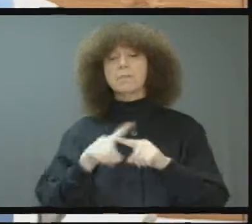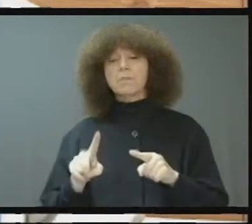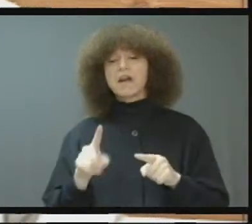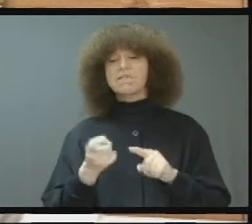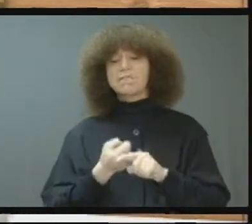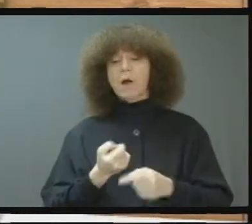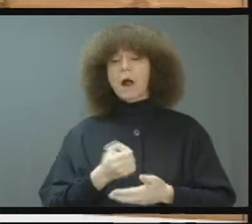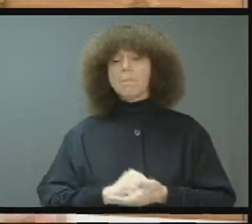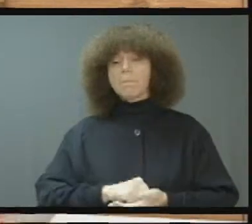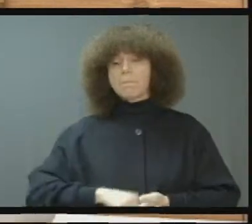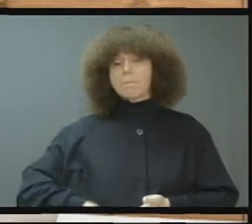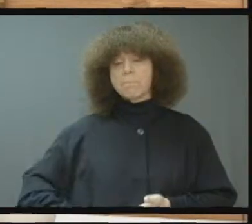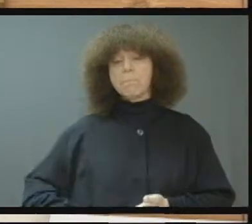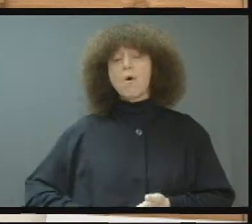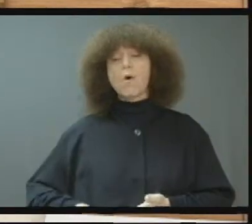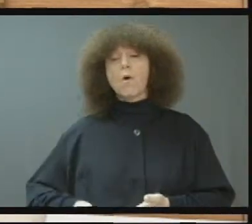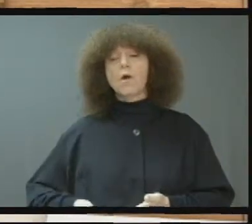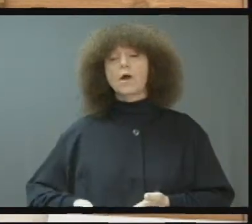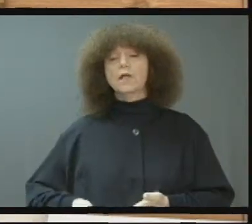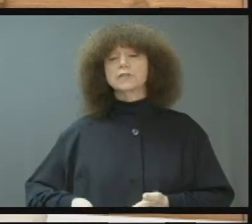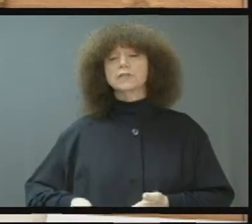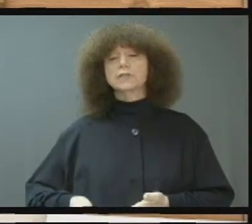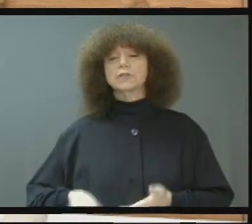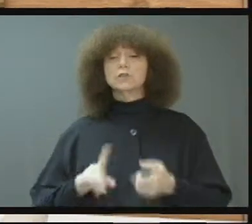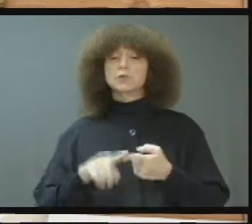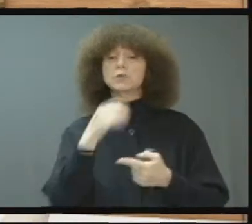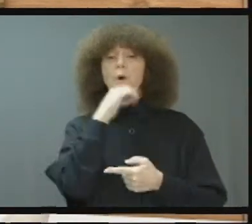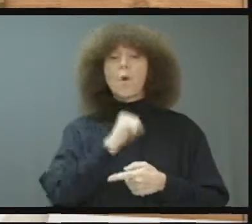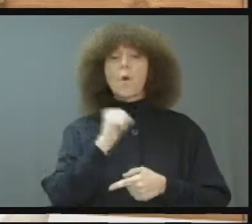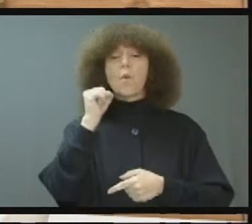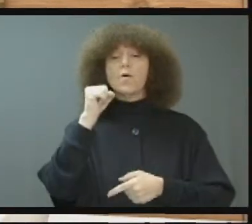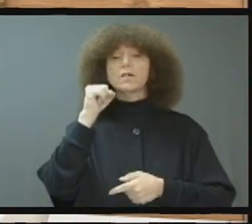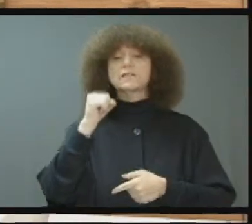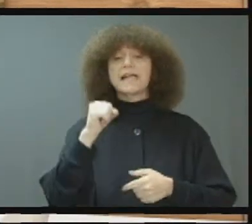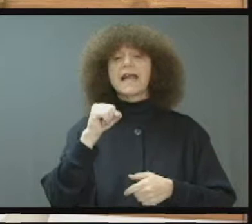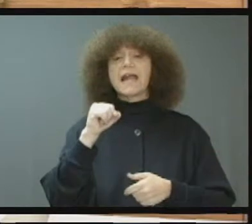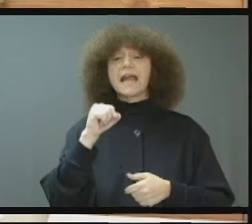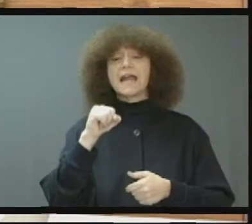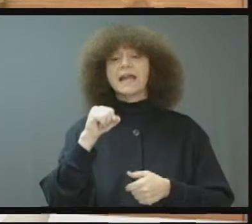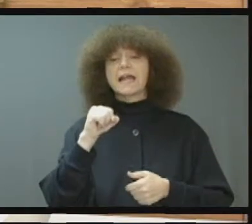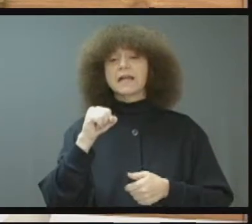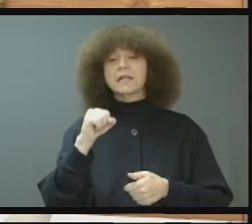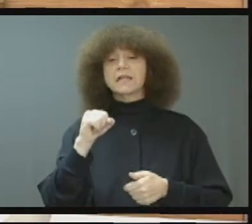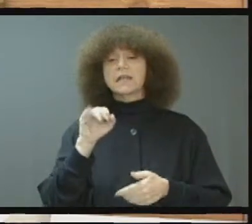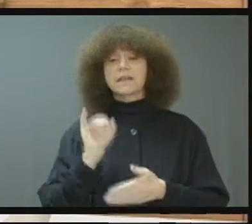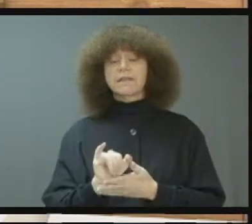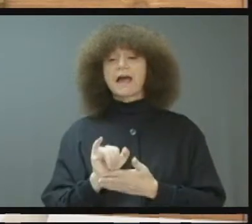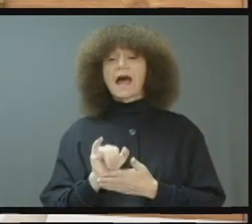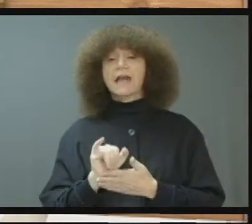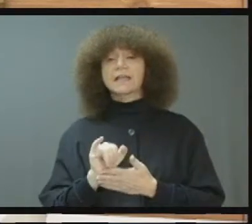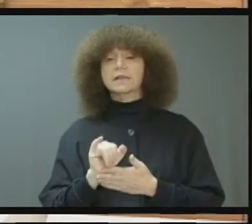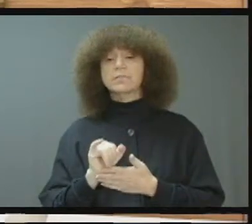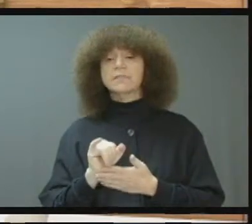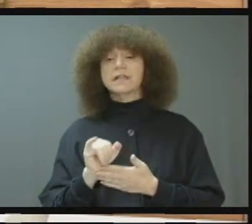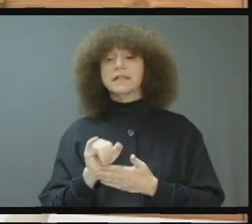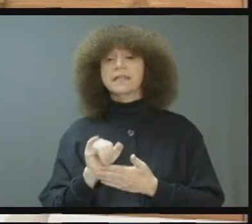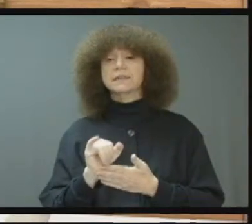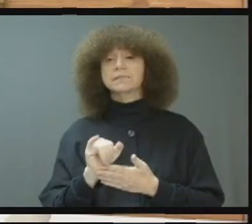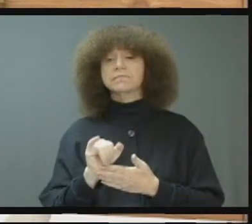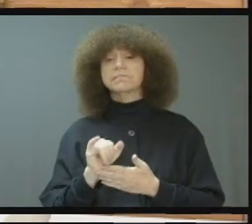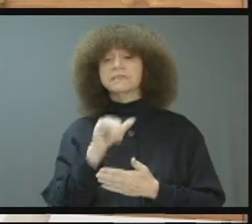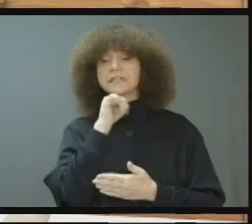conception until old age. Even in the sixth commandment, God calls us to sanctify marriage as one of his greatest